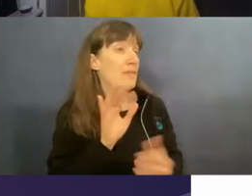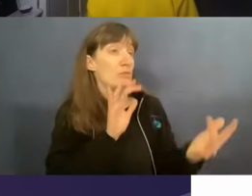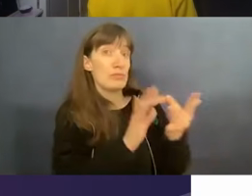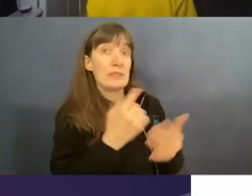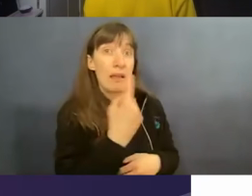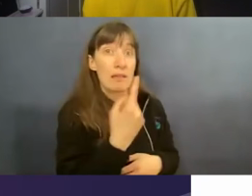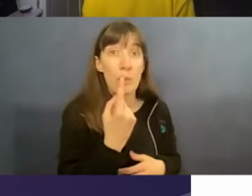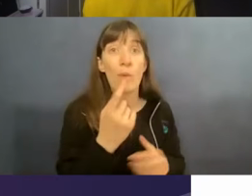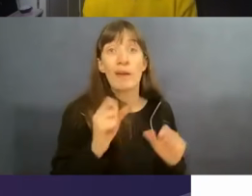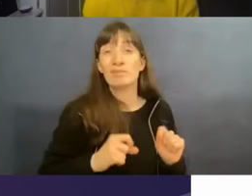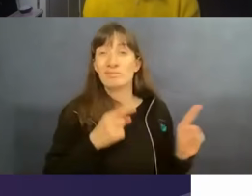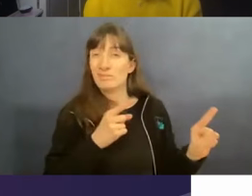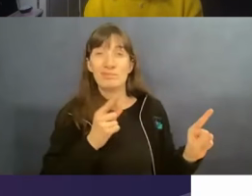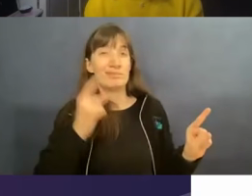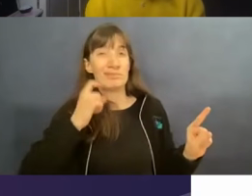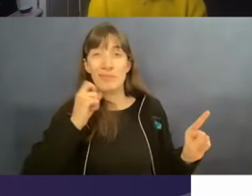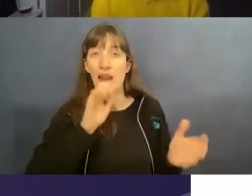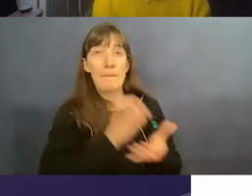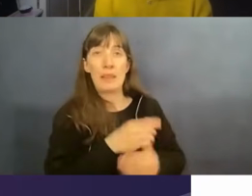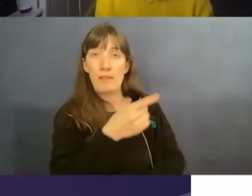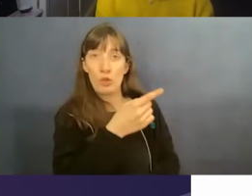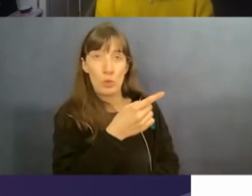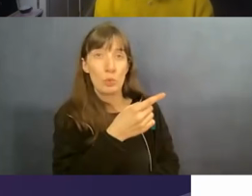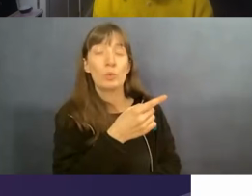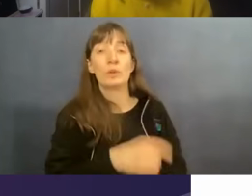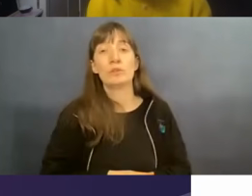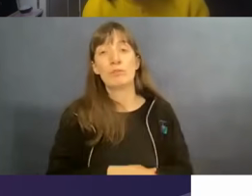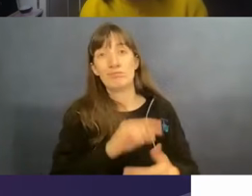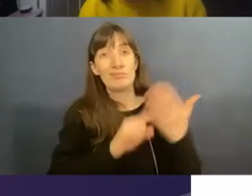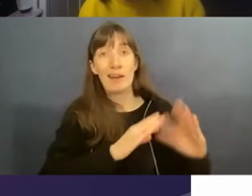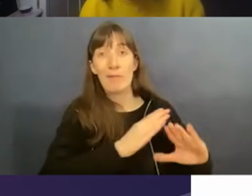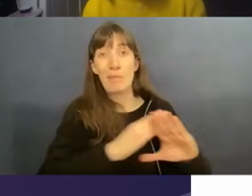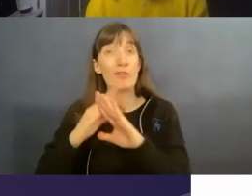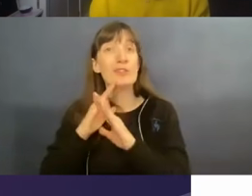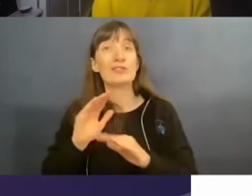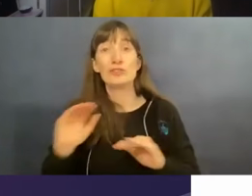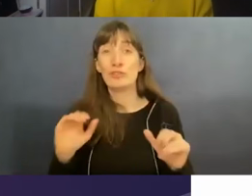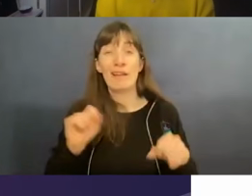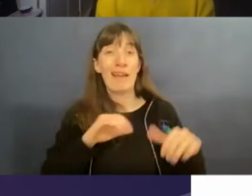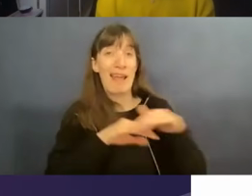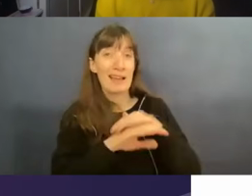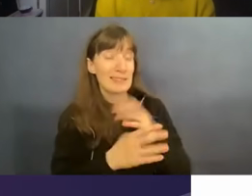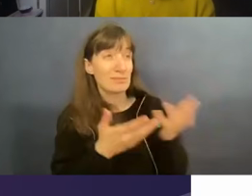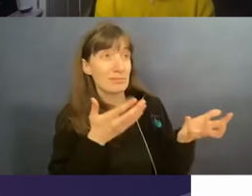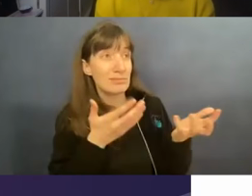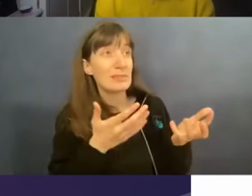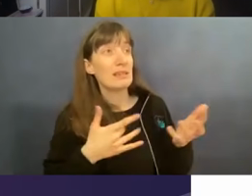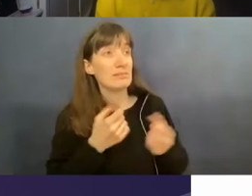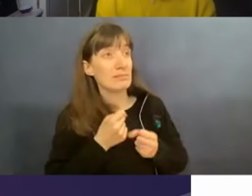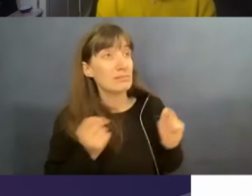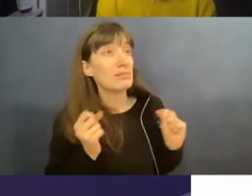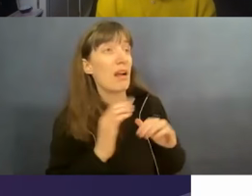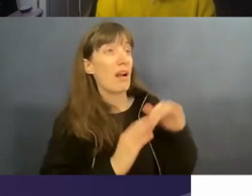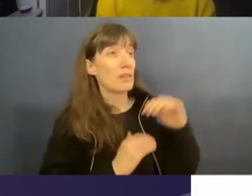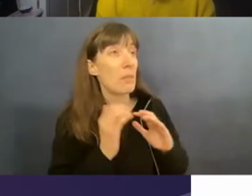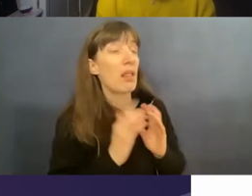else. So those are definitely a lot of barriers for children to be able to access and feel comfortable